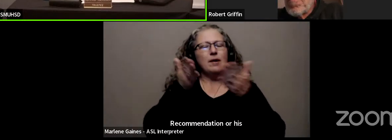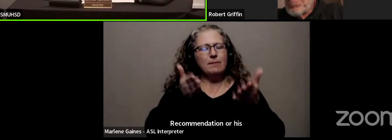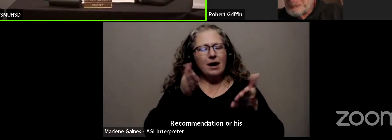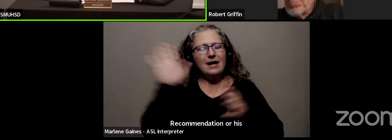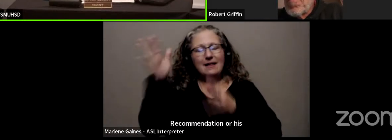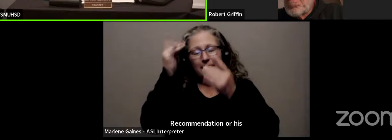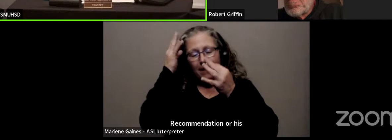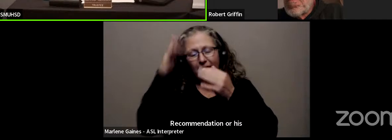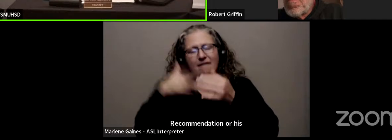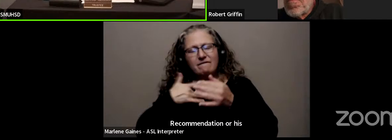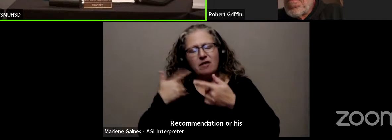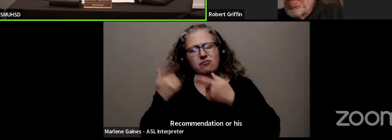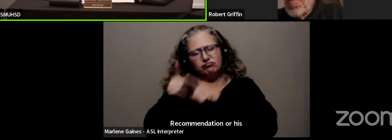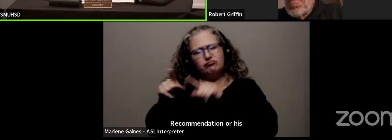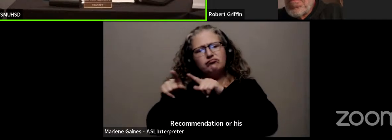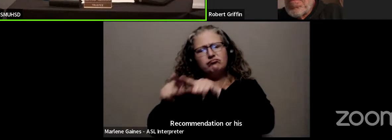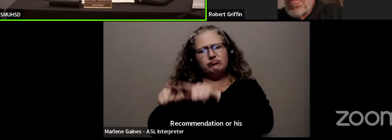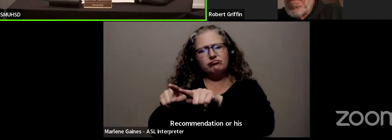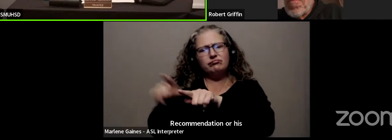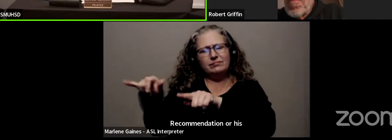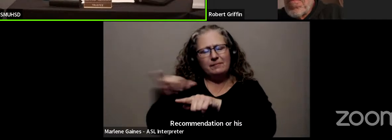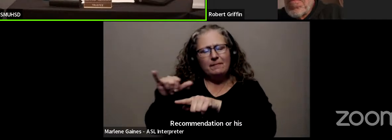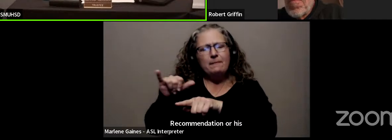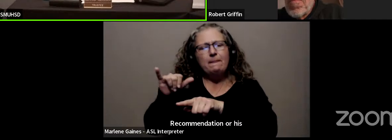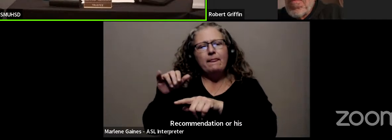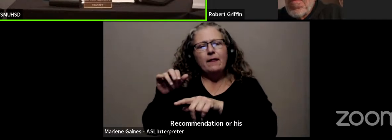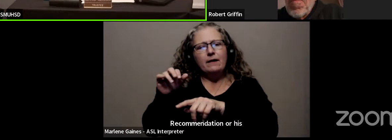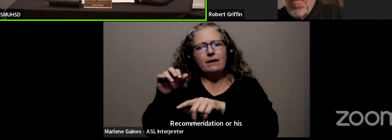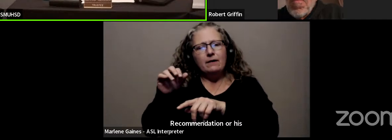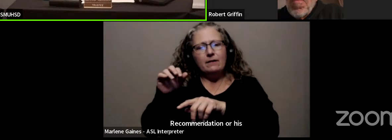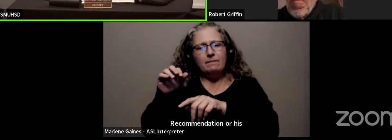myself aligned with in terms of